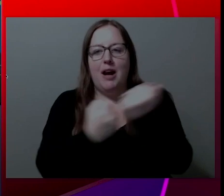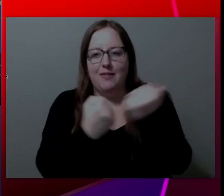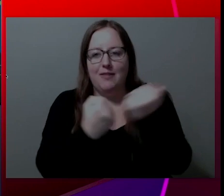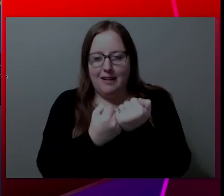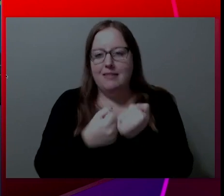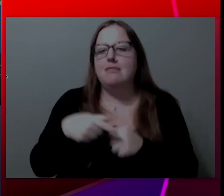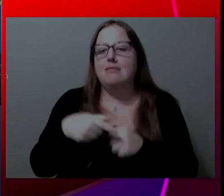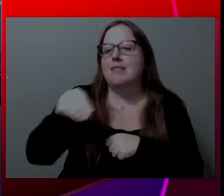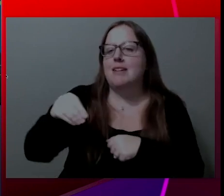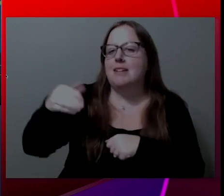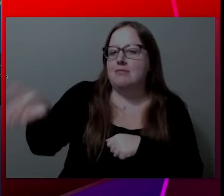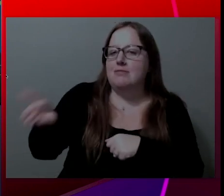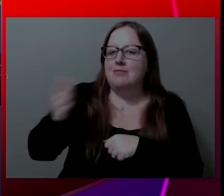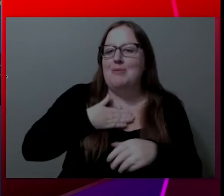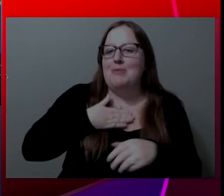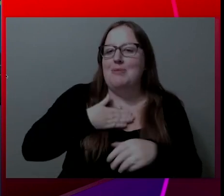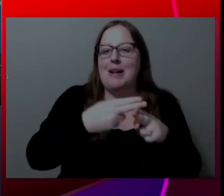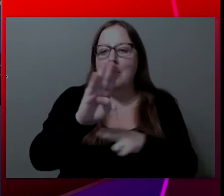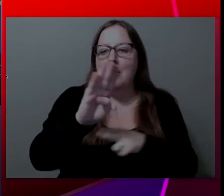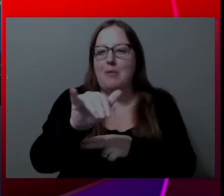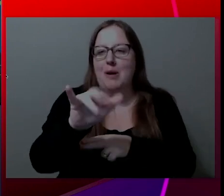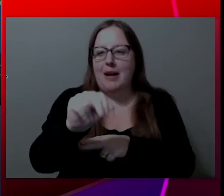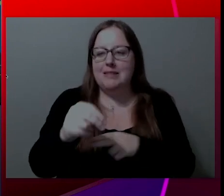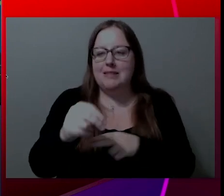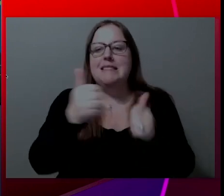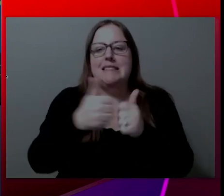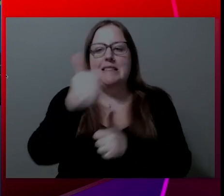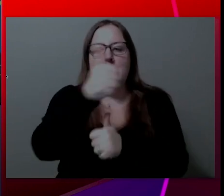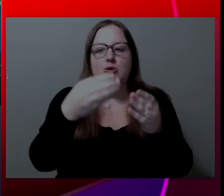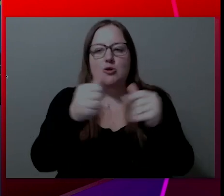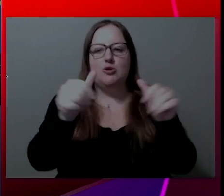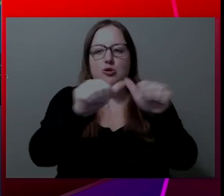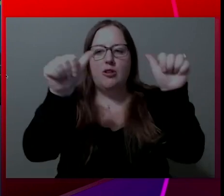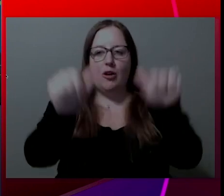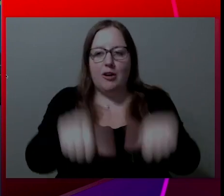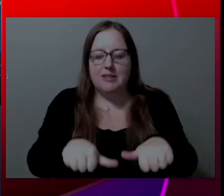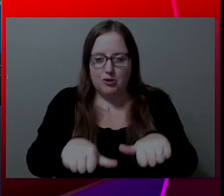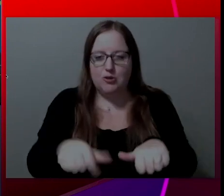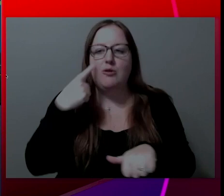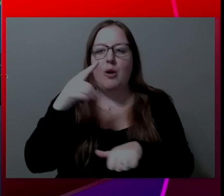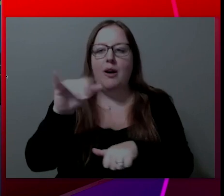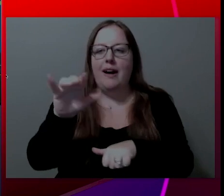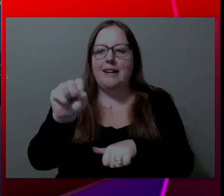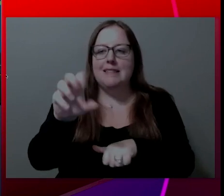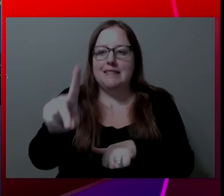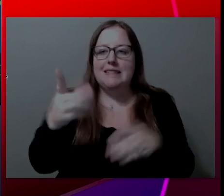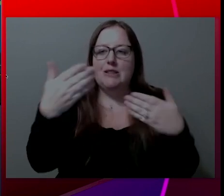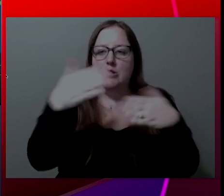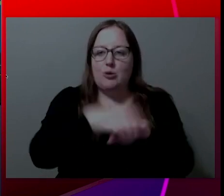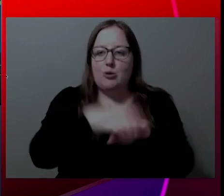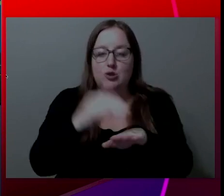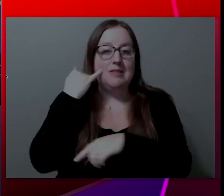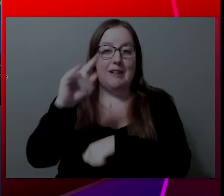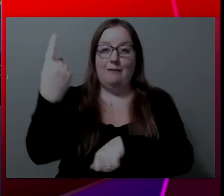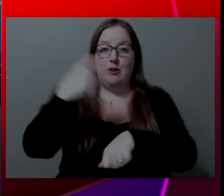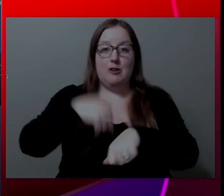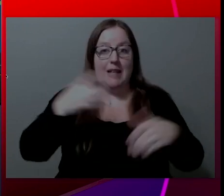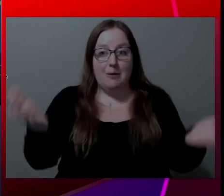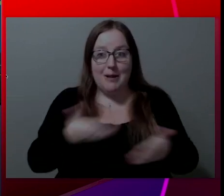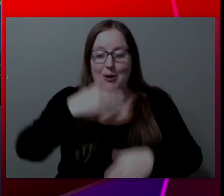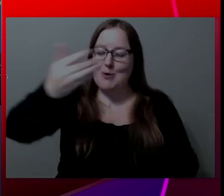co-host. My name is Brian Terry. I'm a senior solution architect focusing on ISV integrations. And if this is your first time joining us,